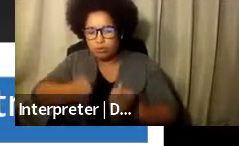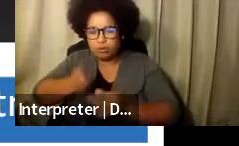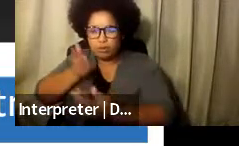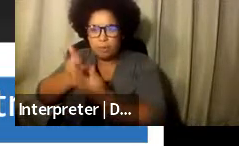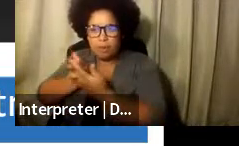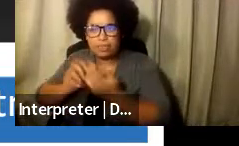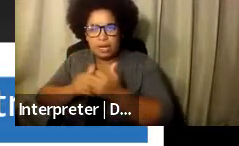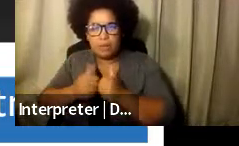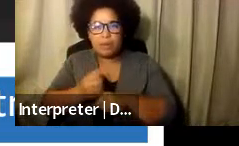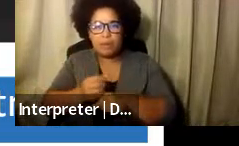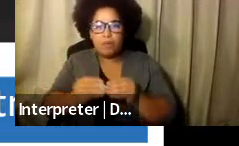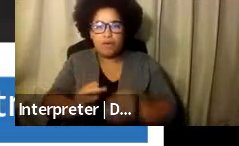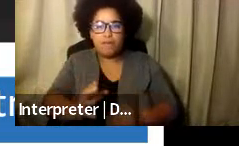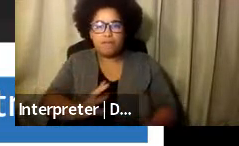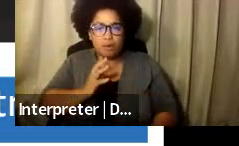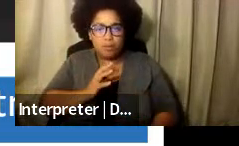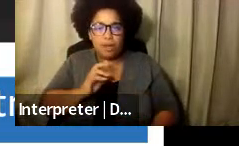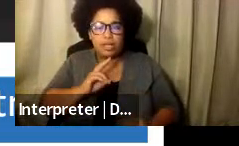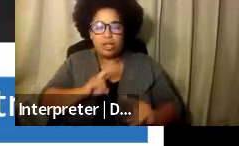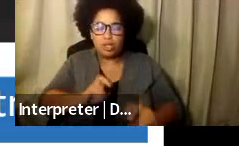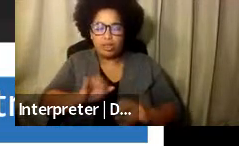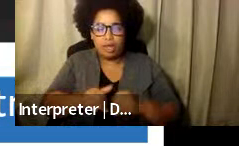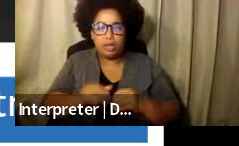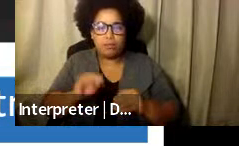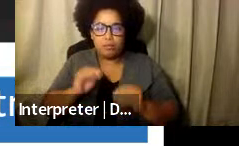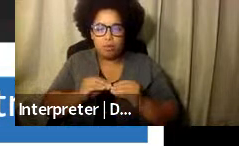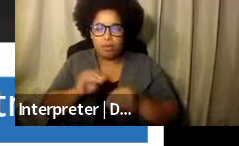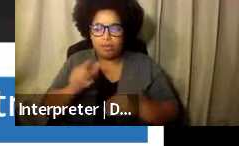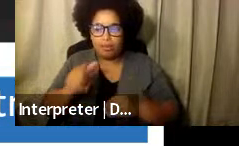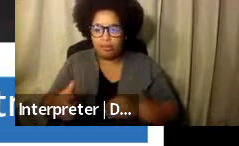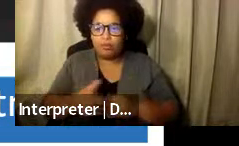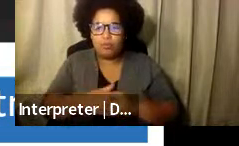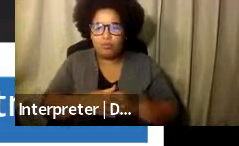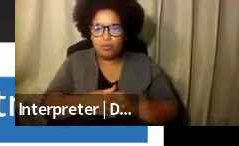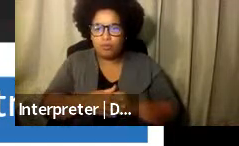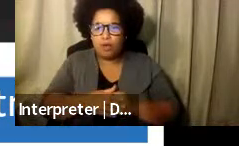something I could look into. And I don't know if